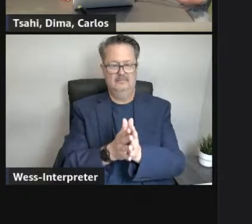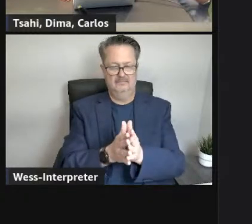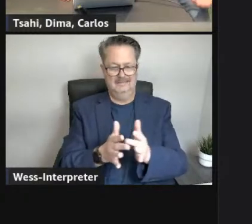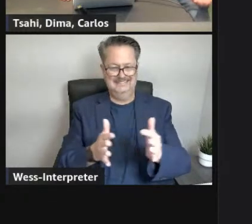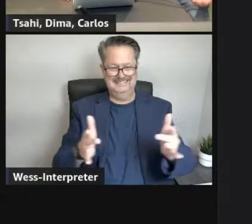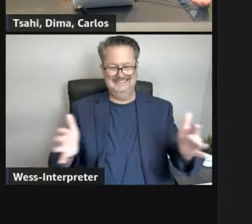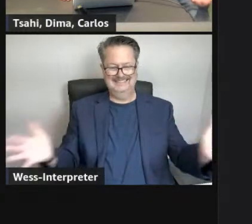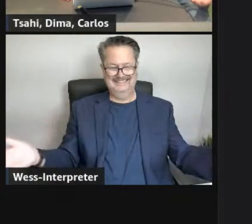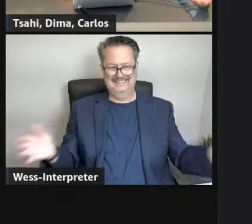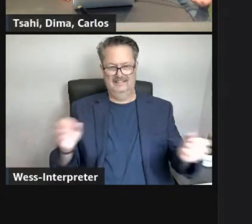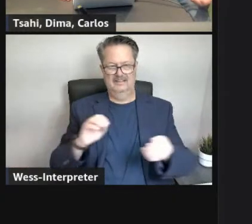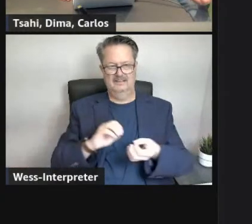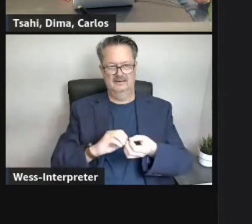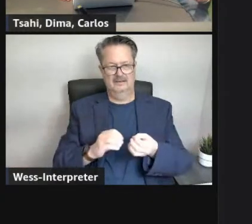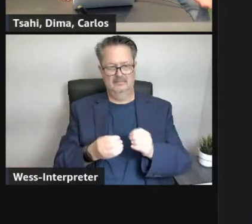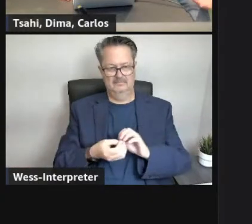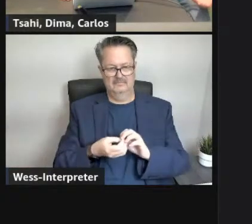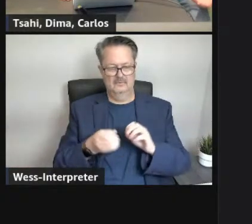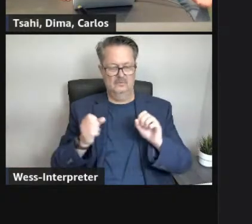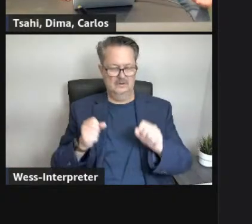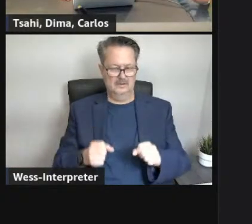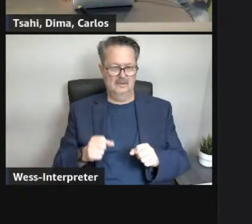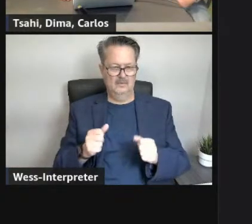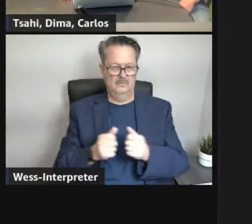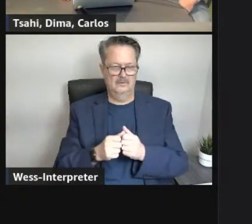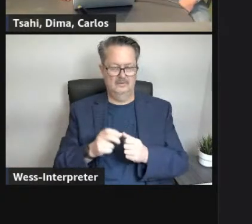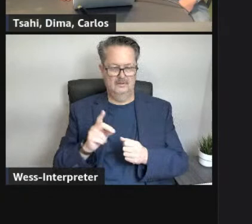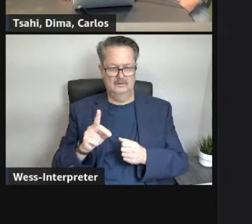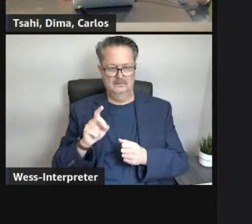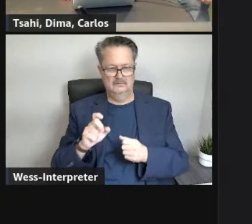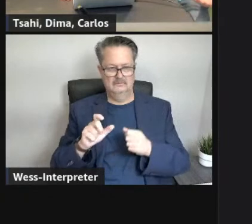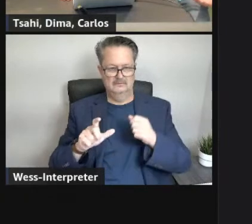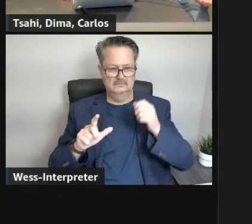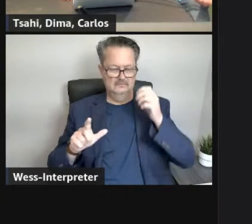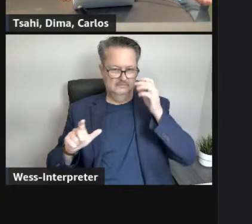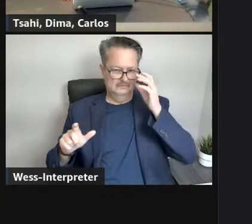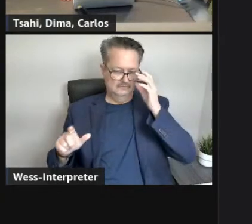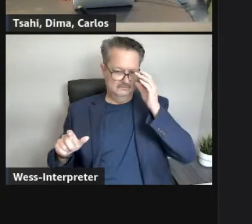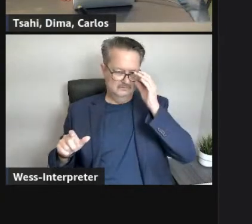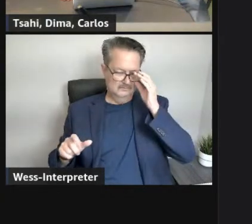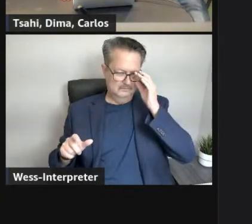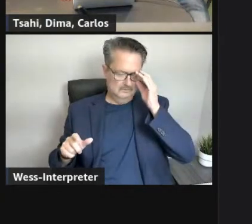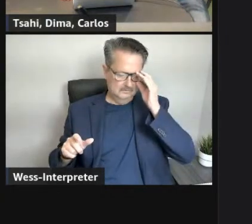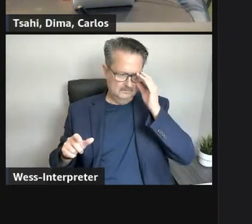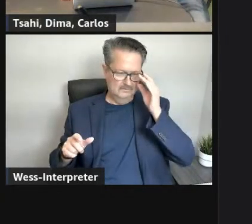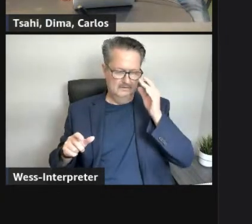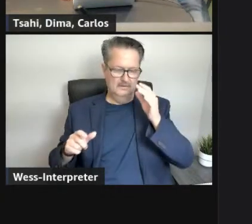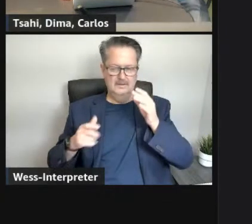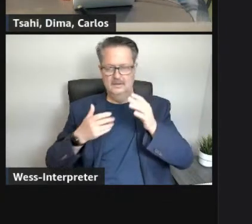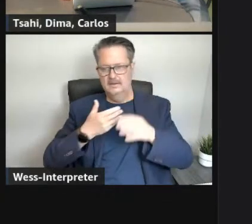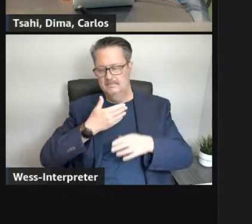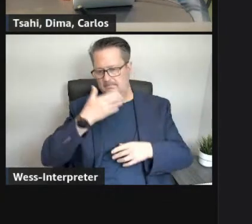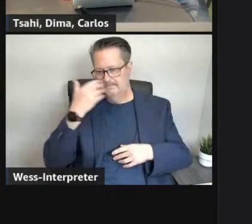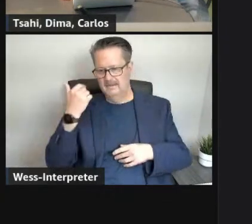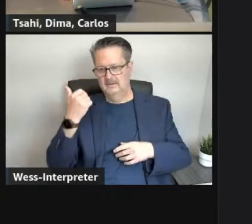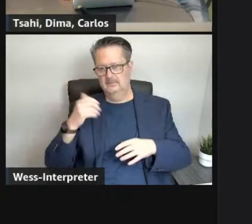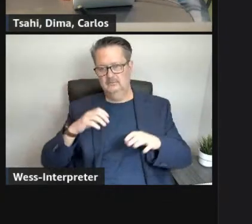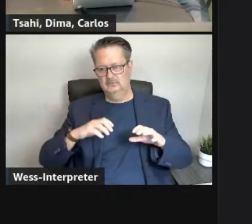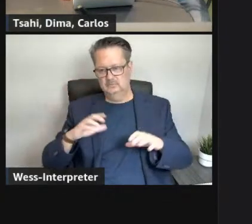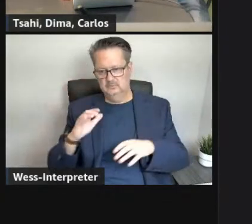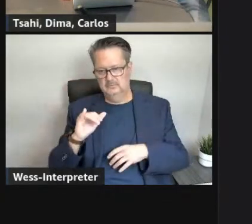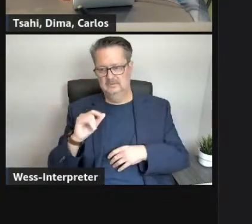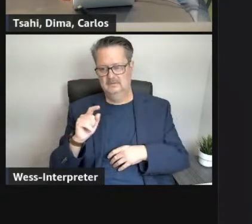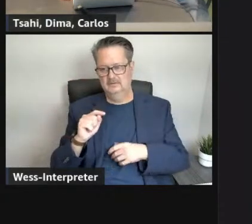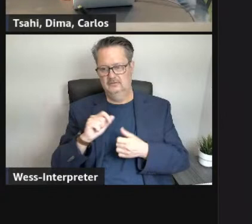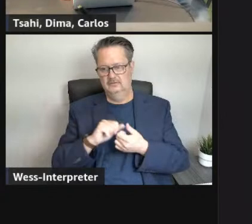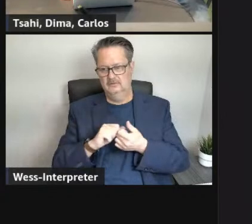deployment, you can do it with kubectl, but that's like bad way of doing it. It's better to do it in Git and go into Git and then change